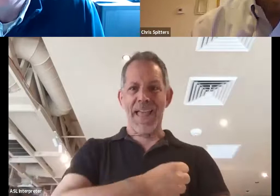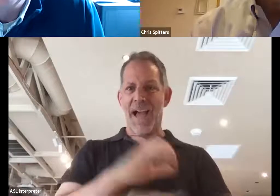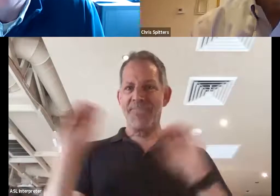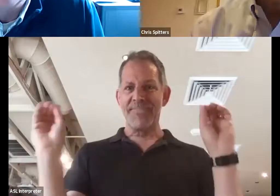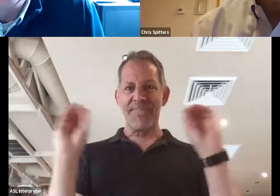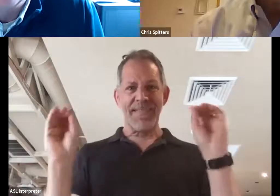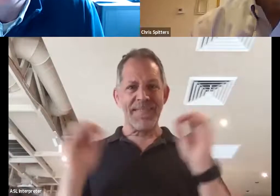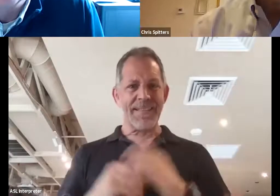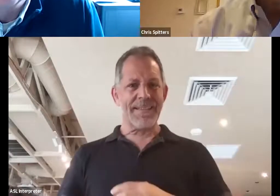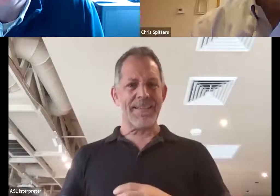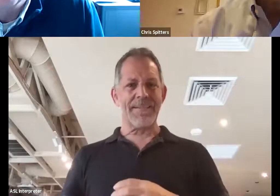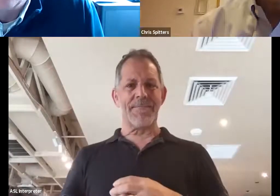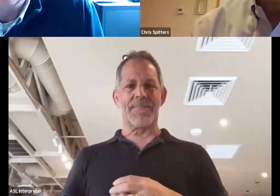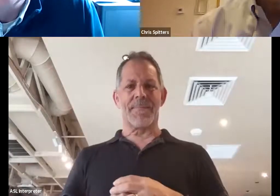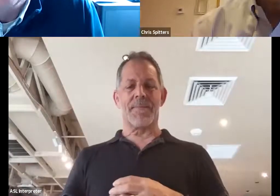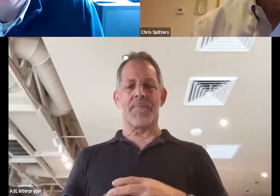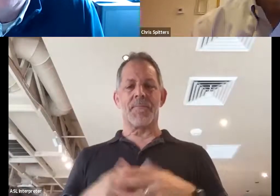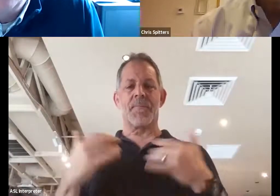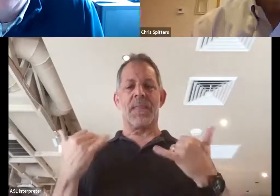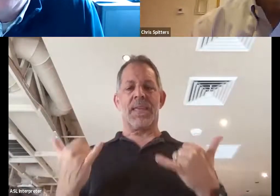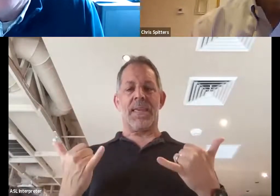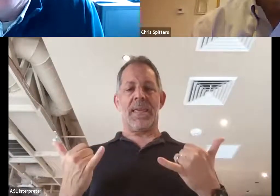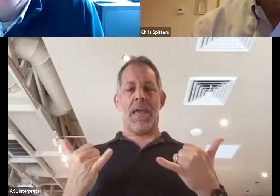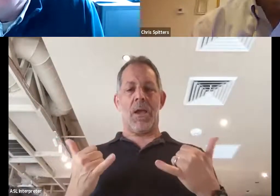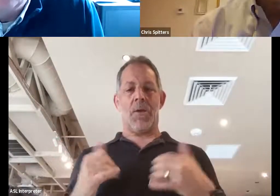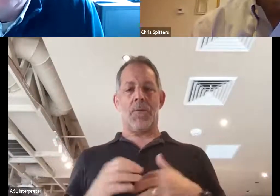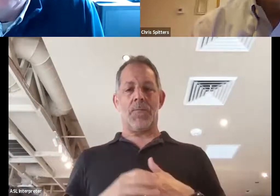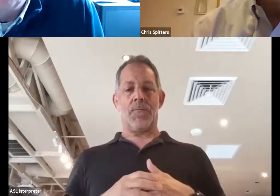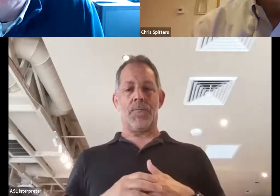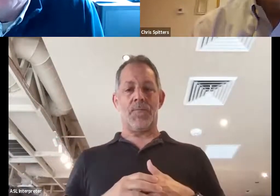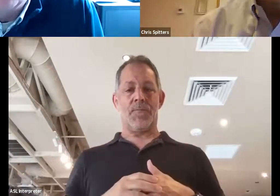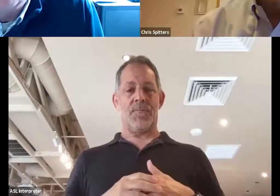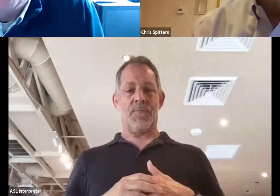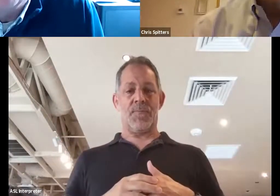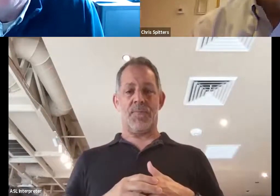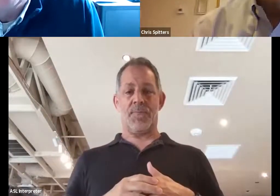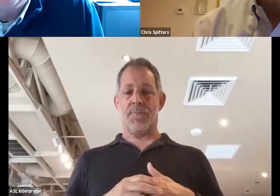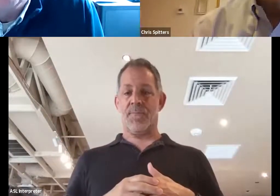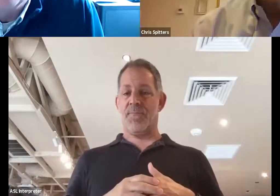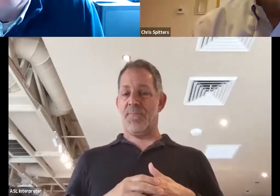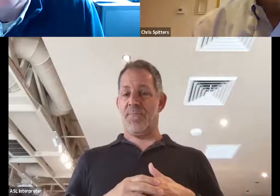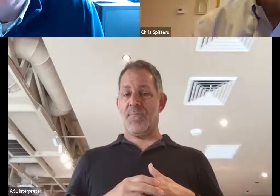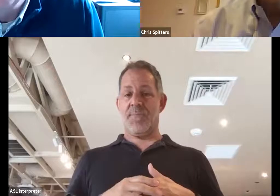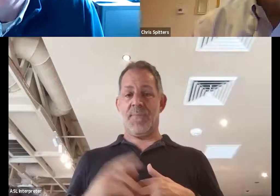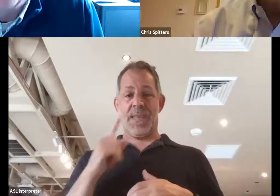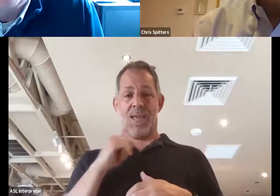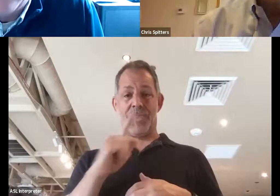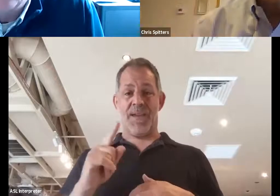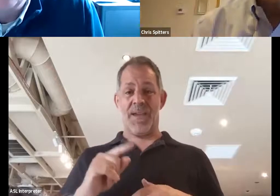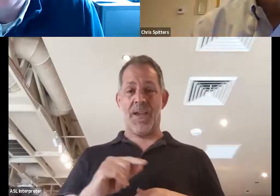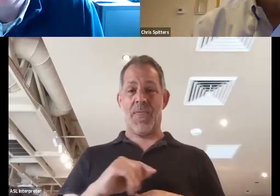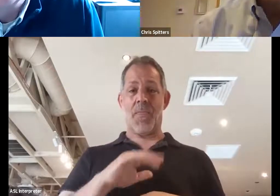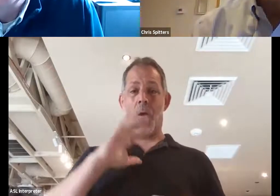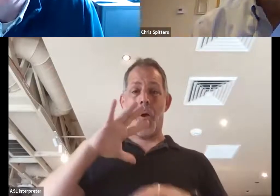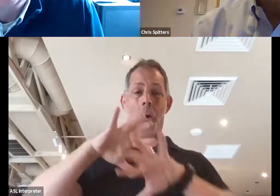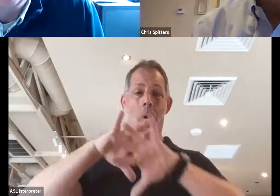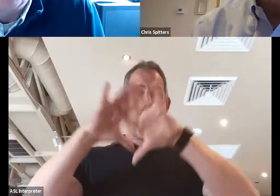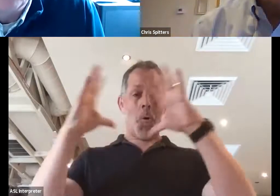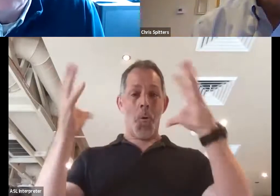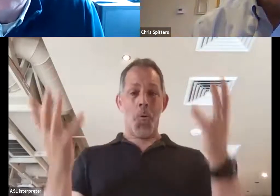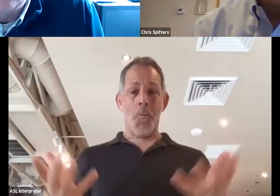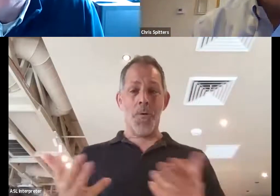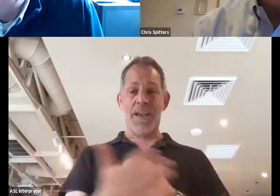or even in the United States. It's worldwide. So the CDC has been very clear that wearing masks and